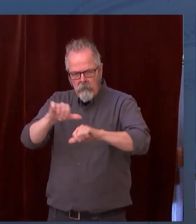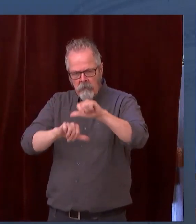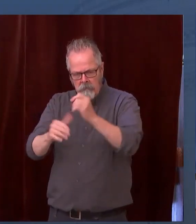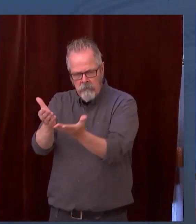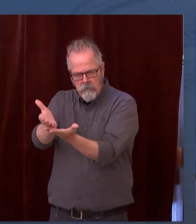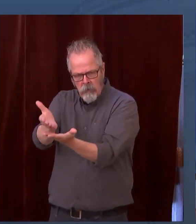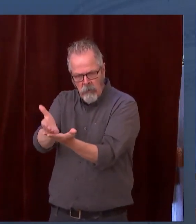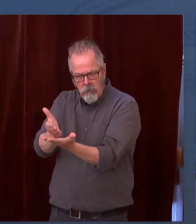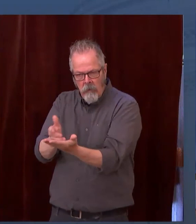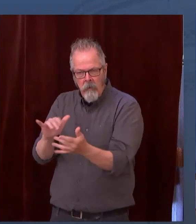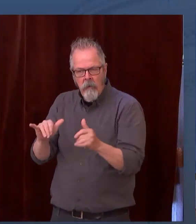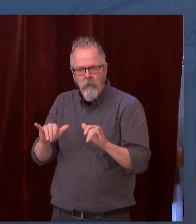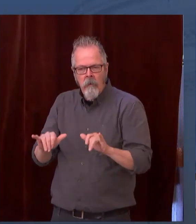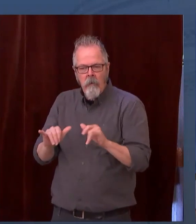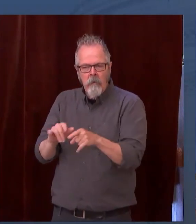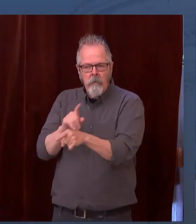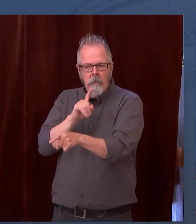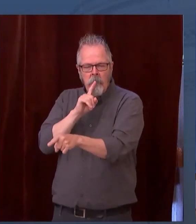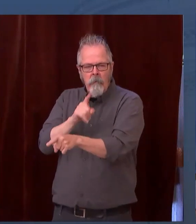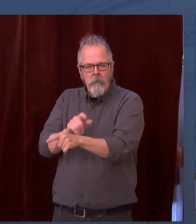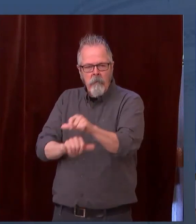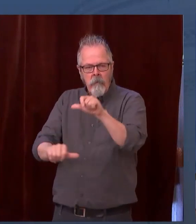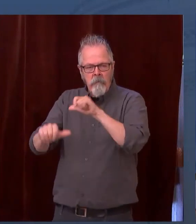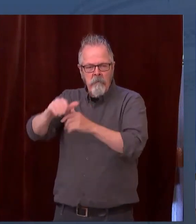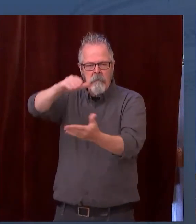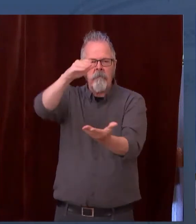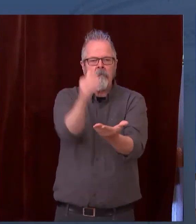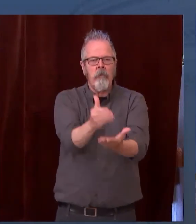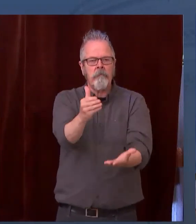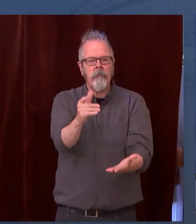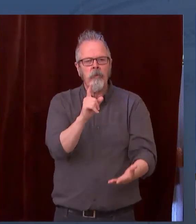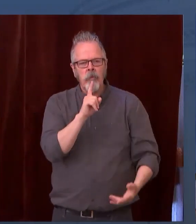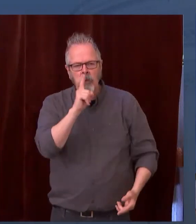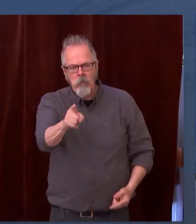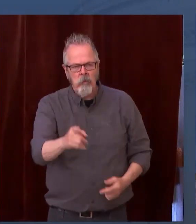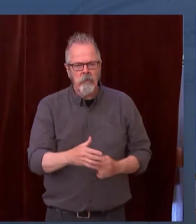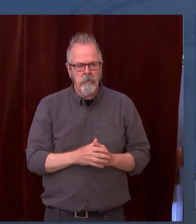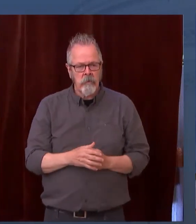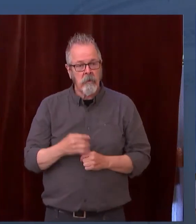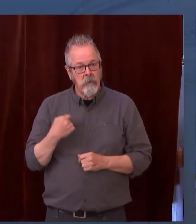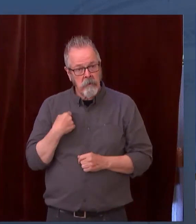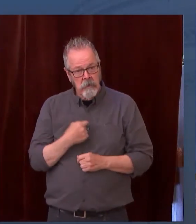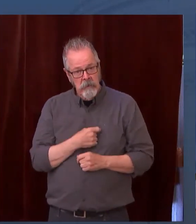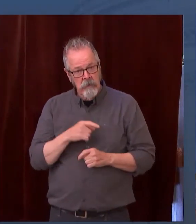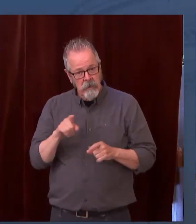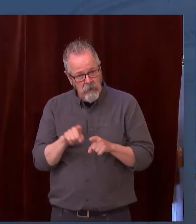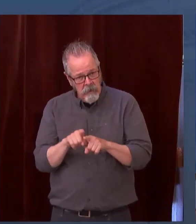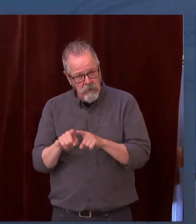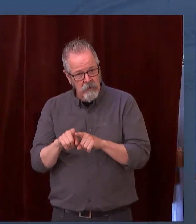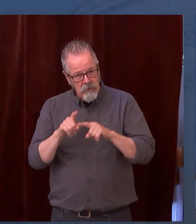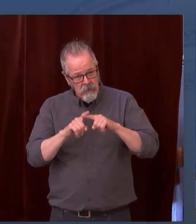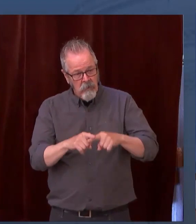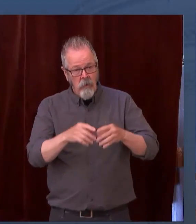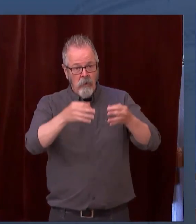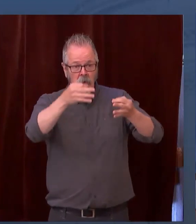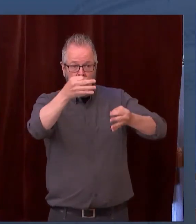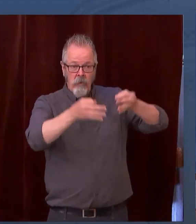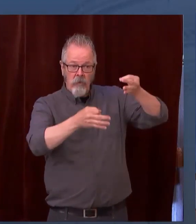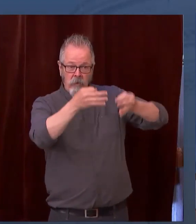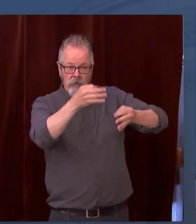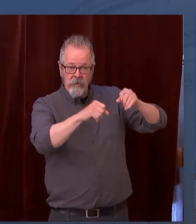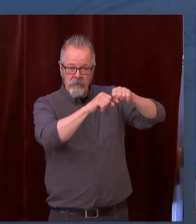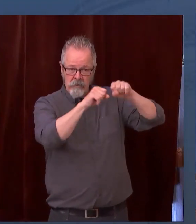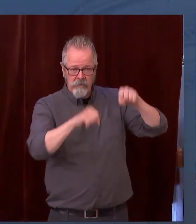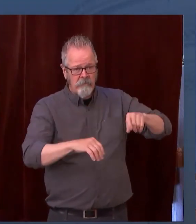these questions. So for folks that are arguing that somehow in the U.S. Constitution it says that we all have a right to give a